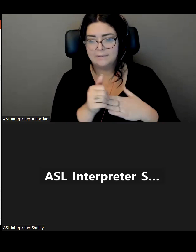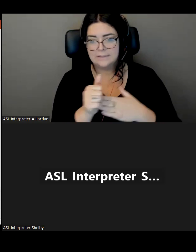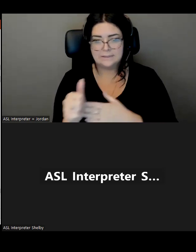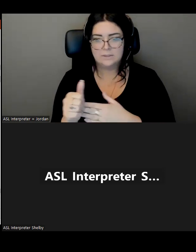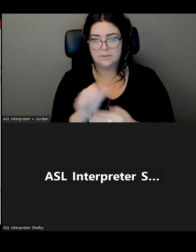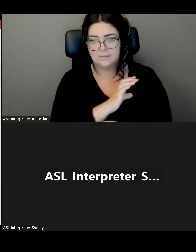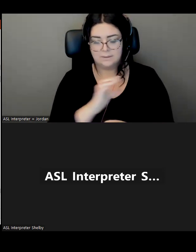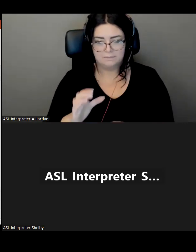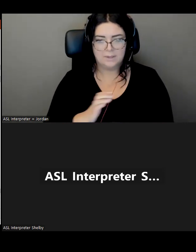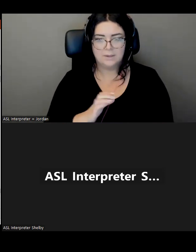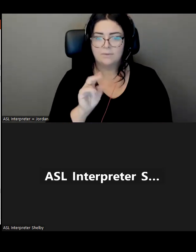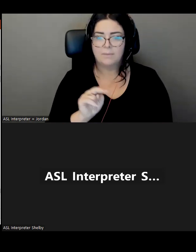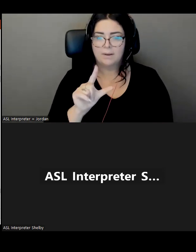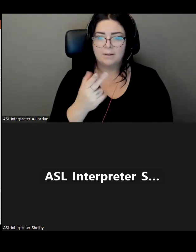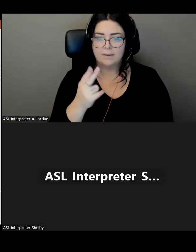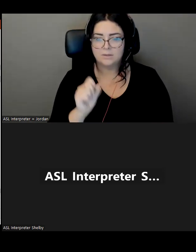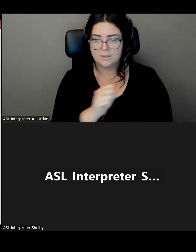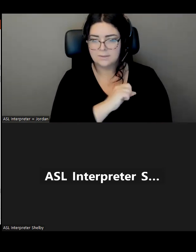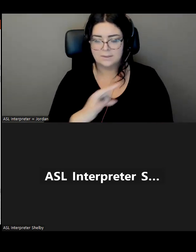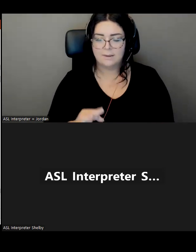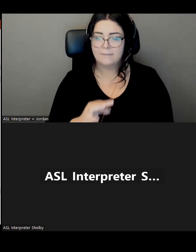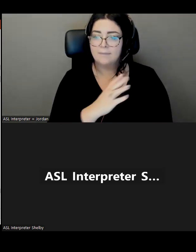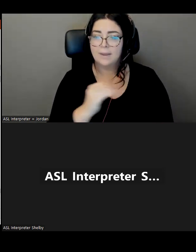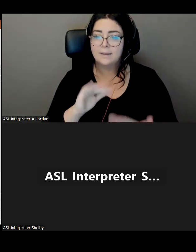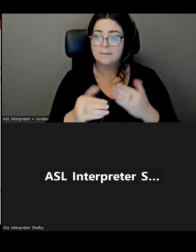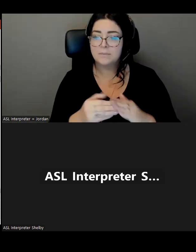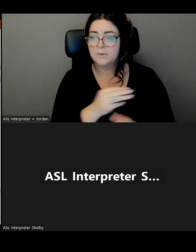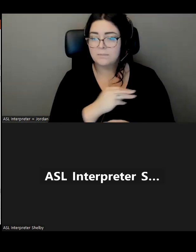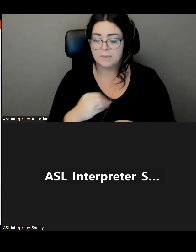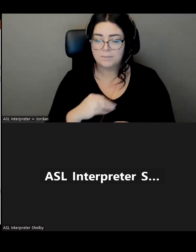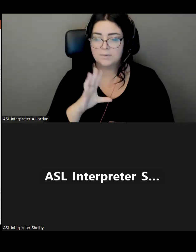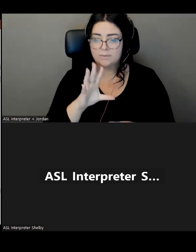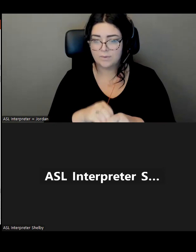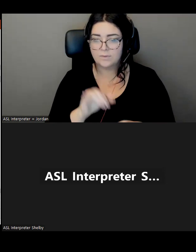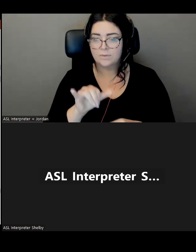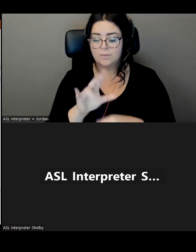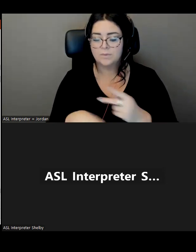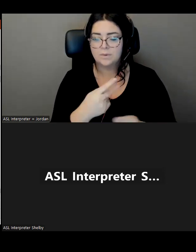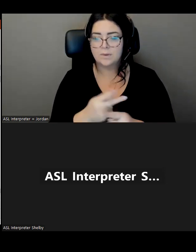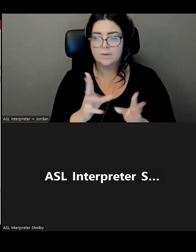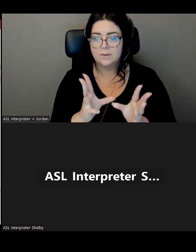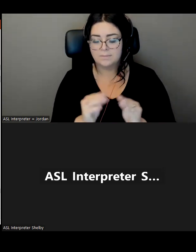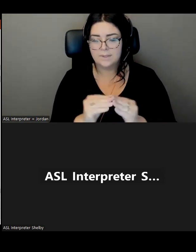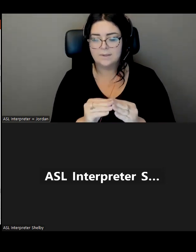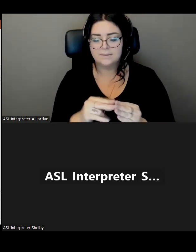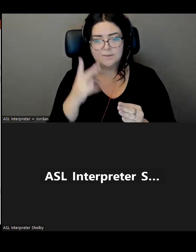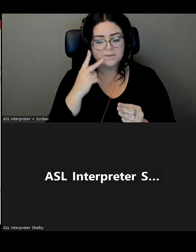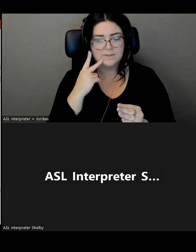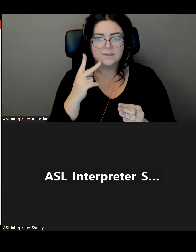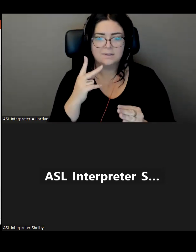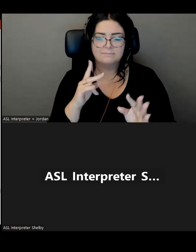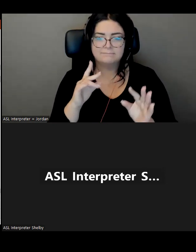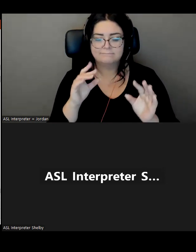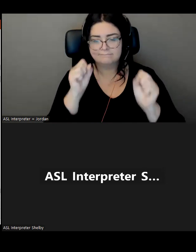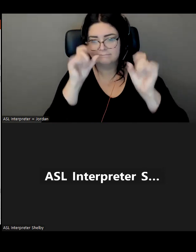also community members. And that's sometimes where some of the magic happens. So we get to have that